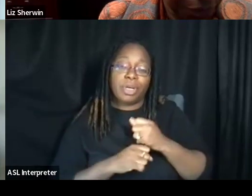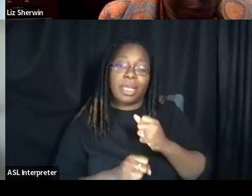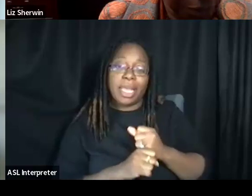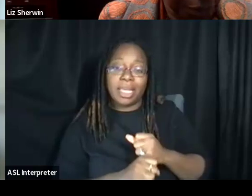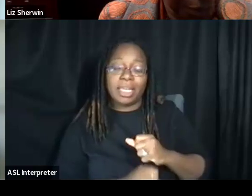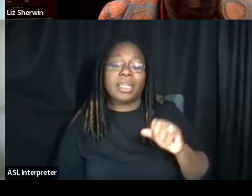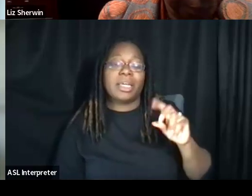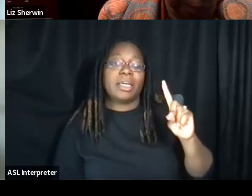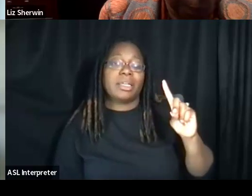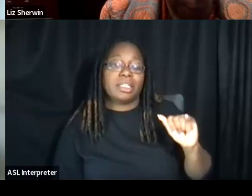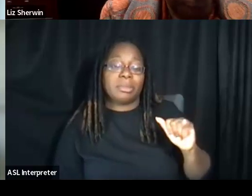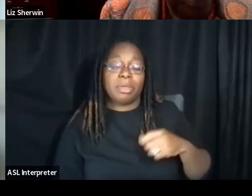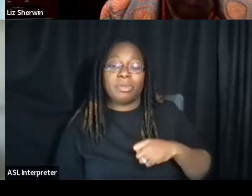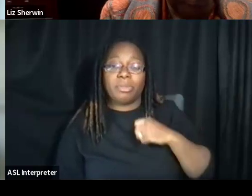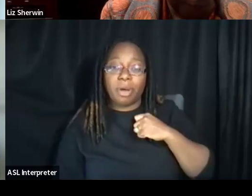Virtual PA.